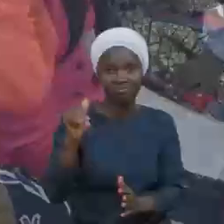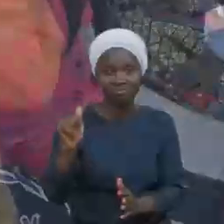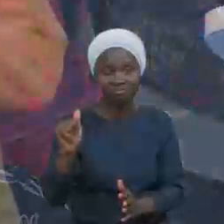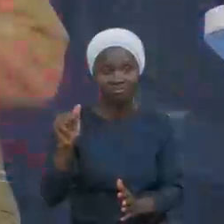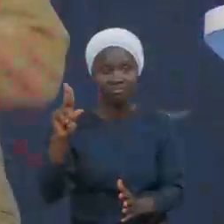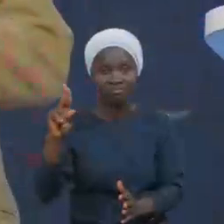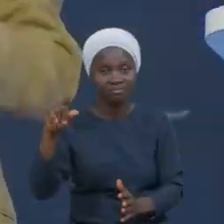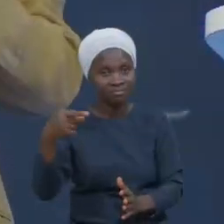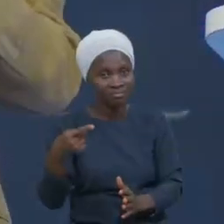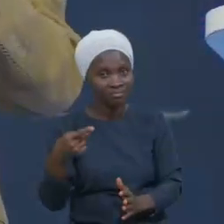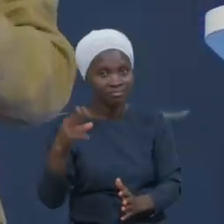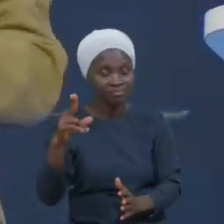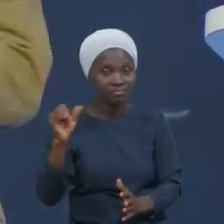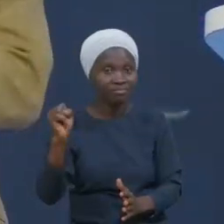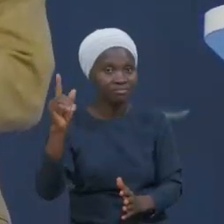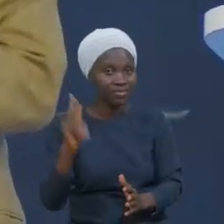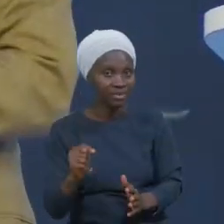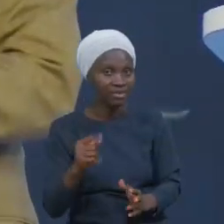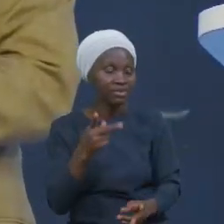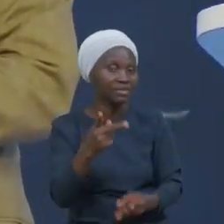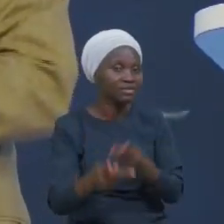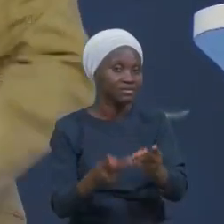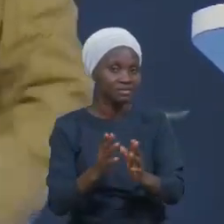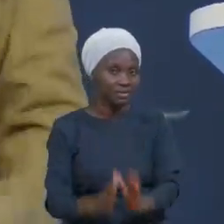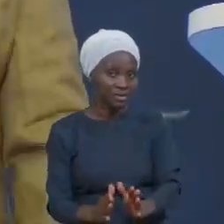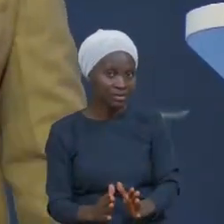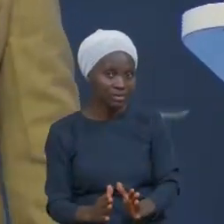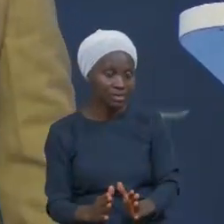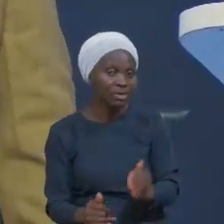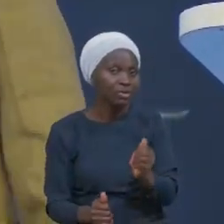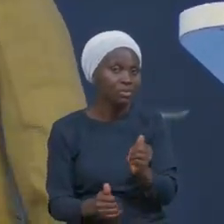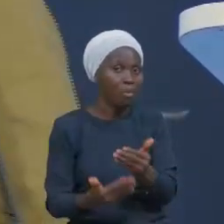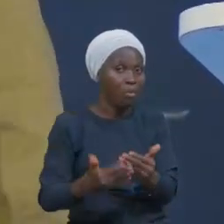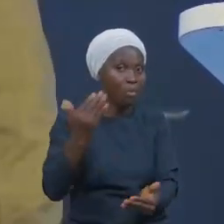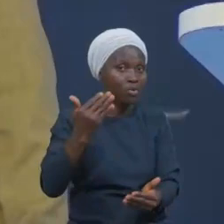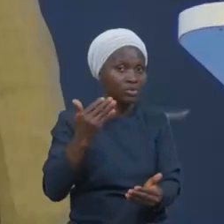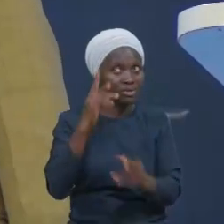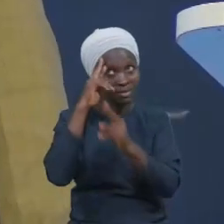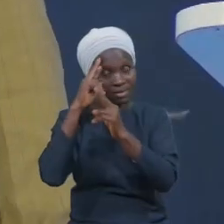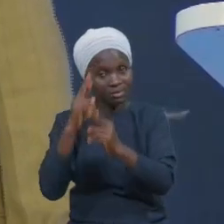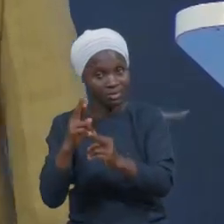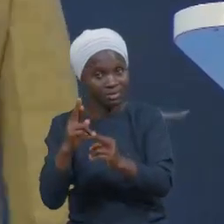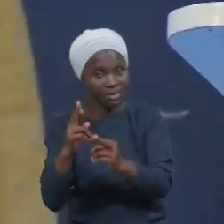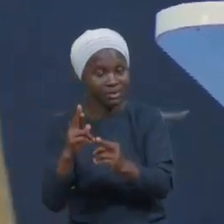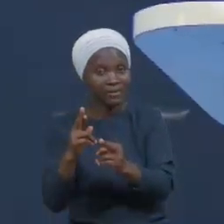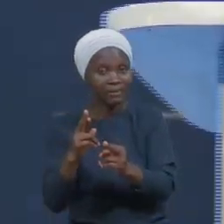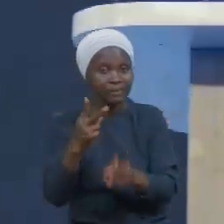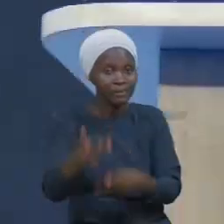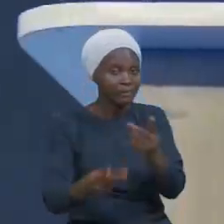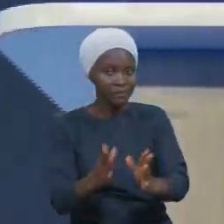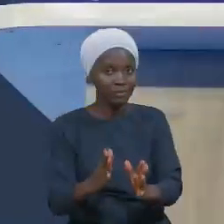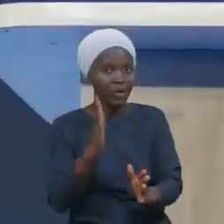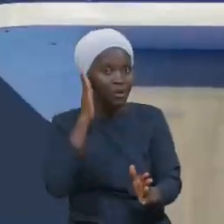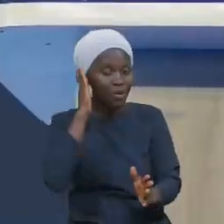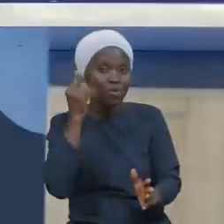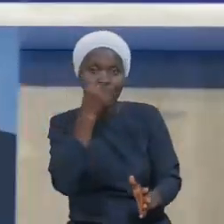a most respected visitor, who should have told you come, but